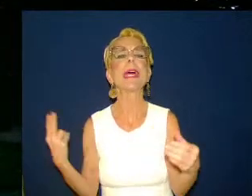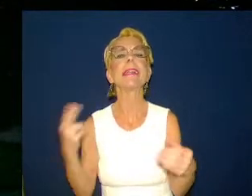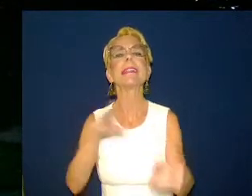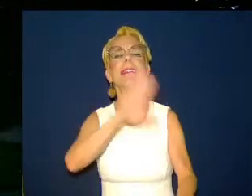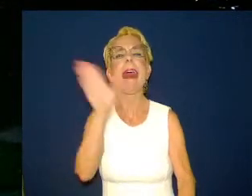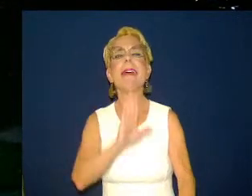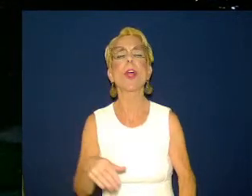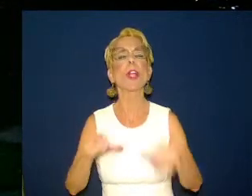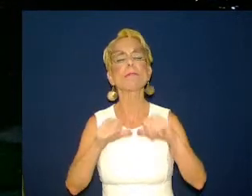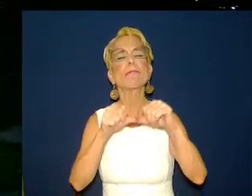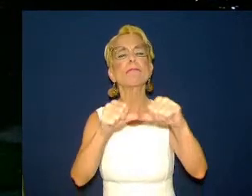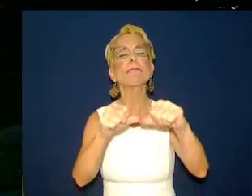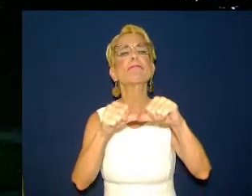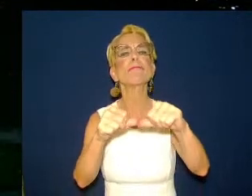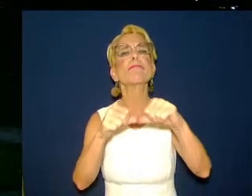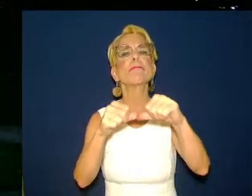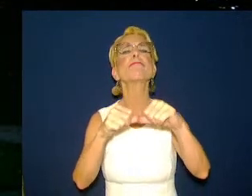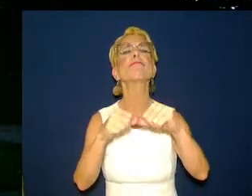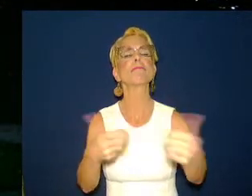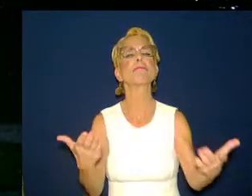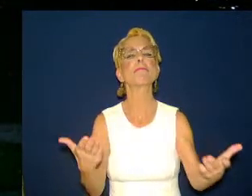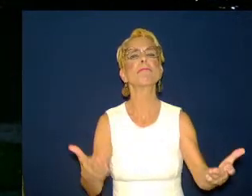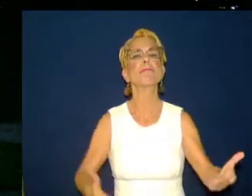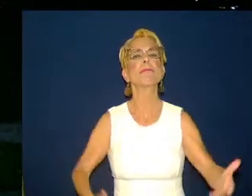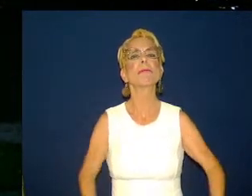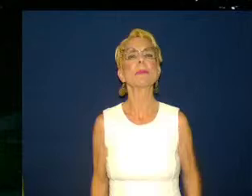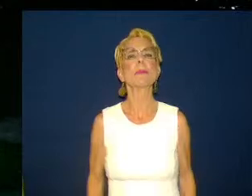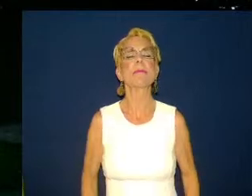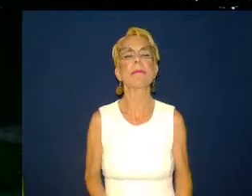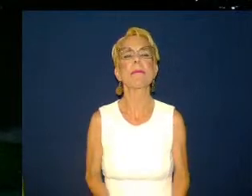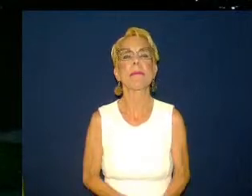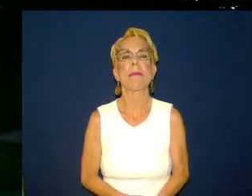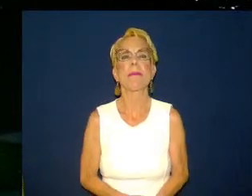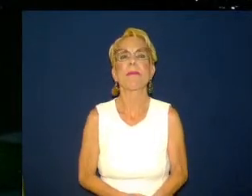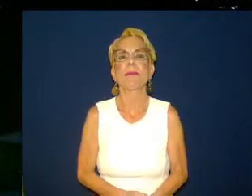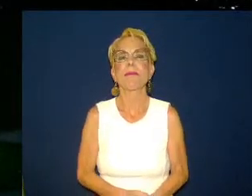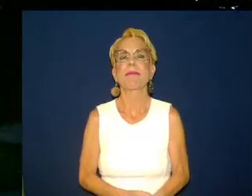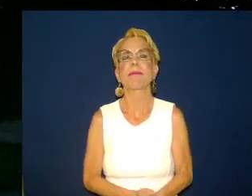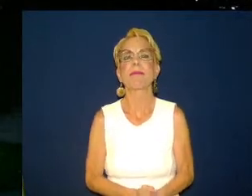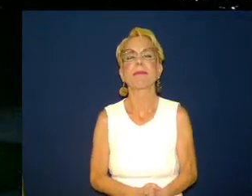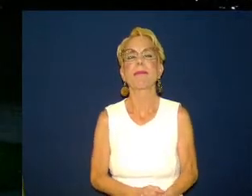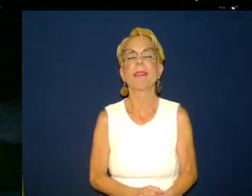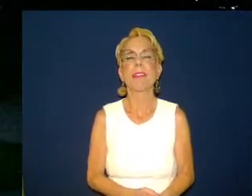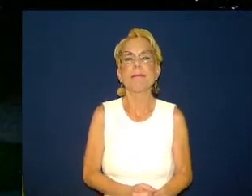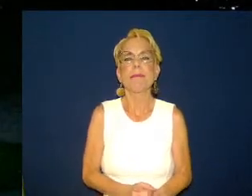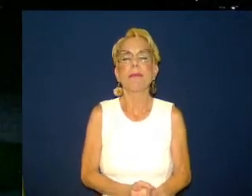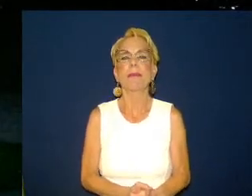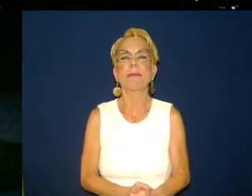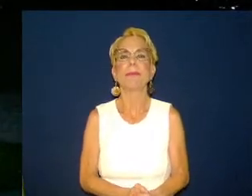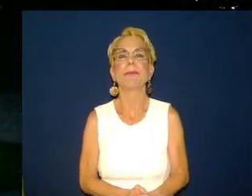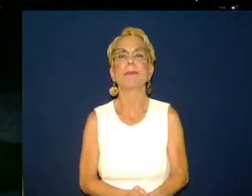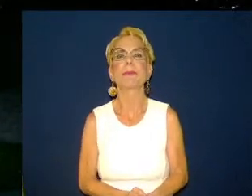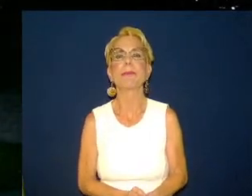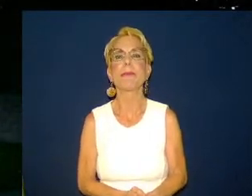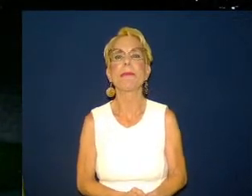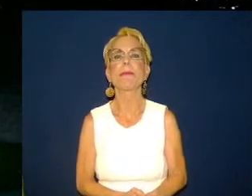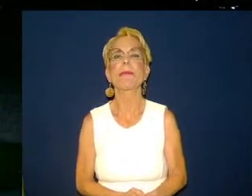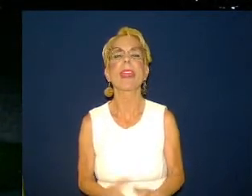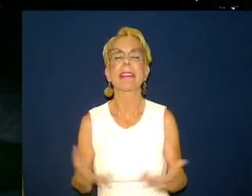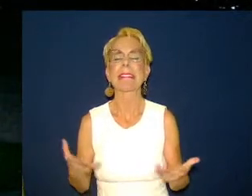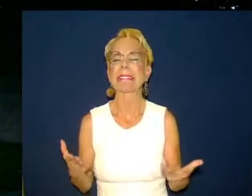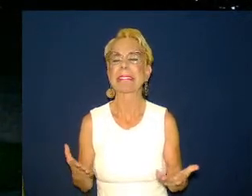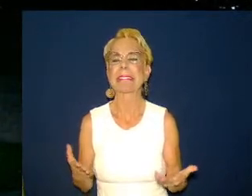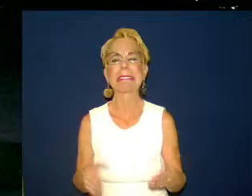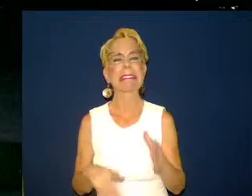when temptation comes, the easiest thing to do is just give in to it. And, when a new trend comes in our